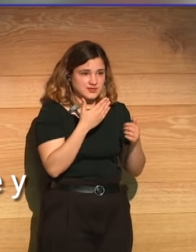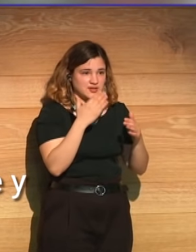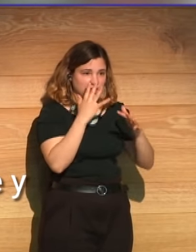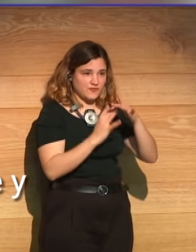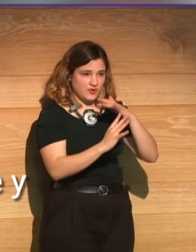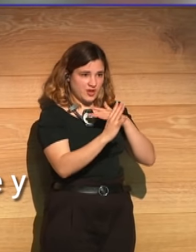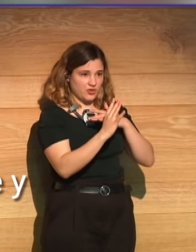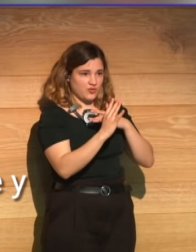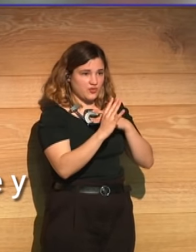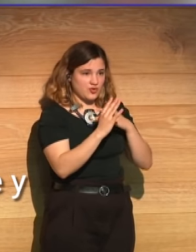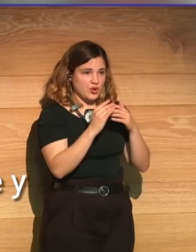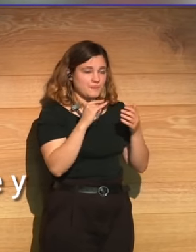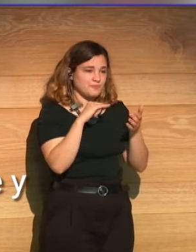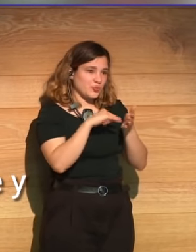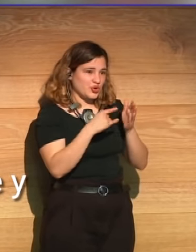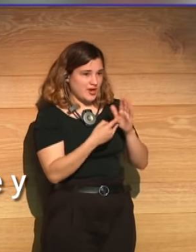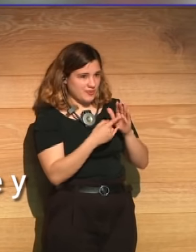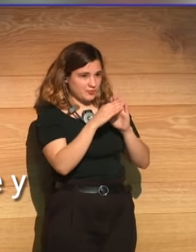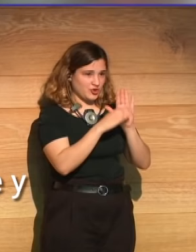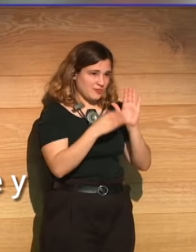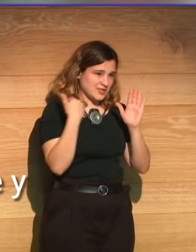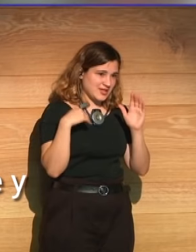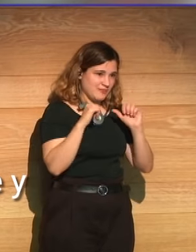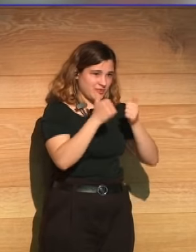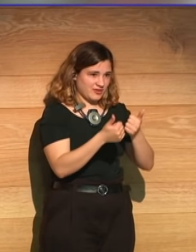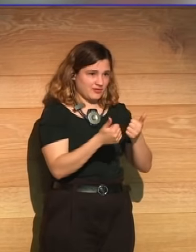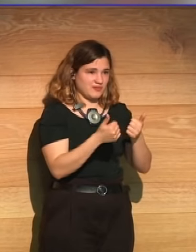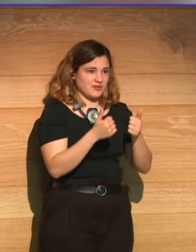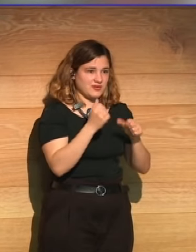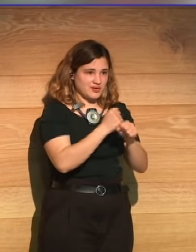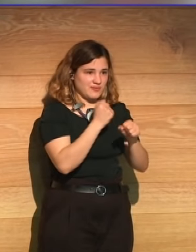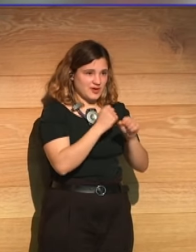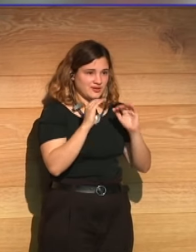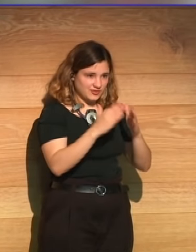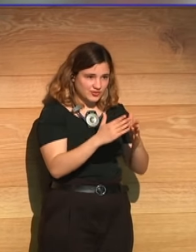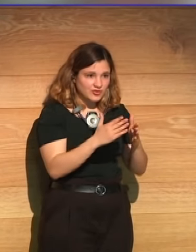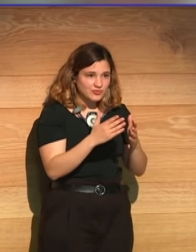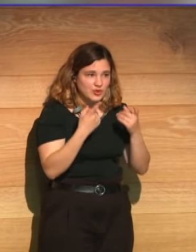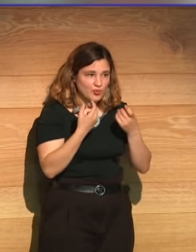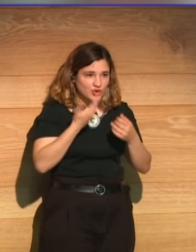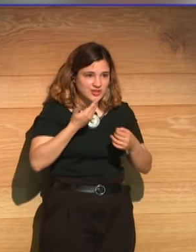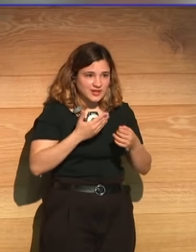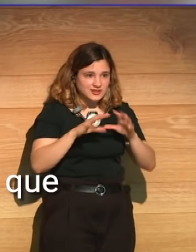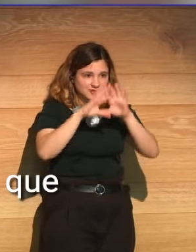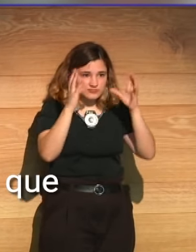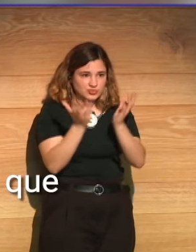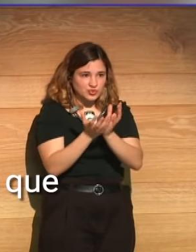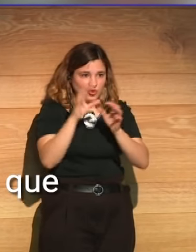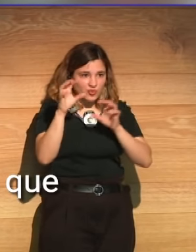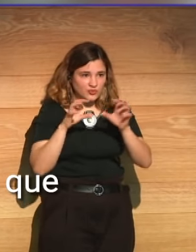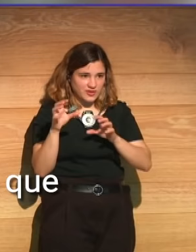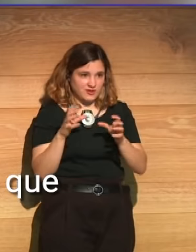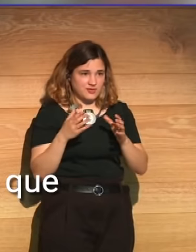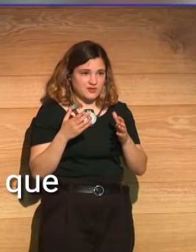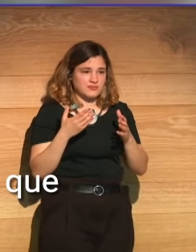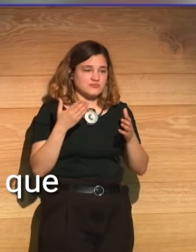really advocate to make sure that they're not the last to be connected, but also that we don't stop just at infrastructure. And I think this is